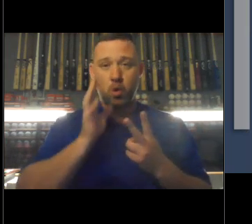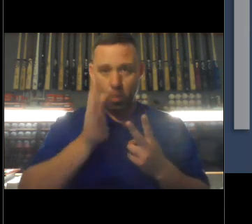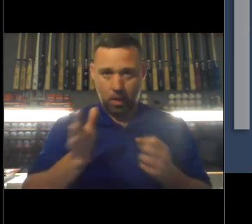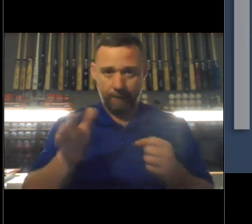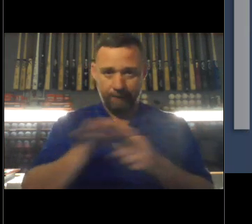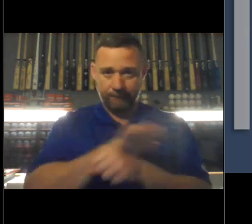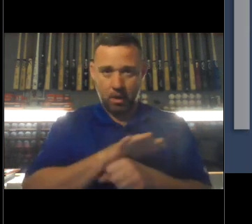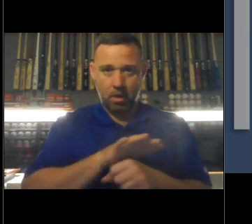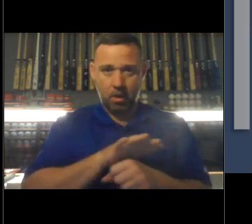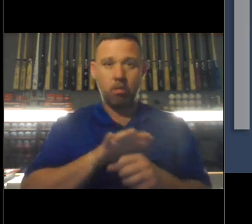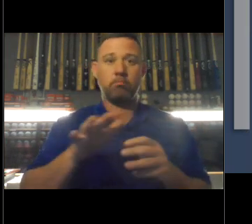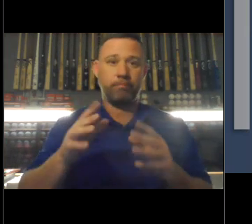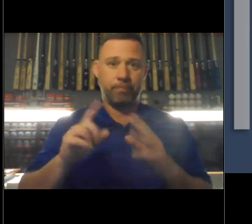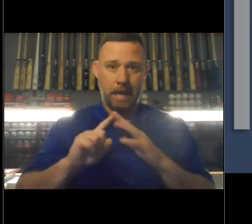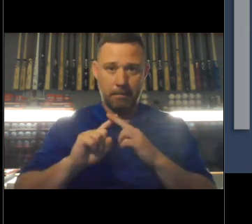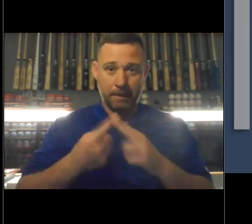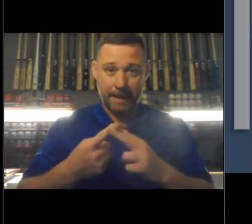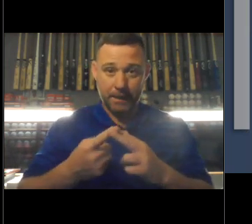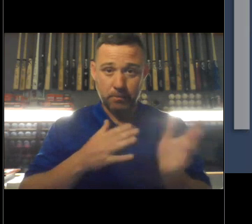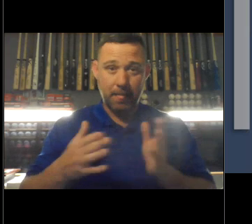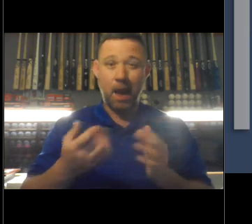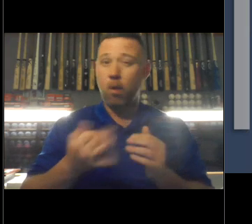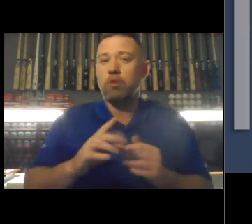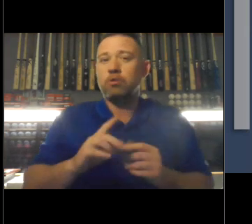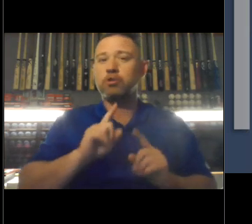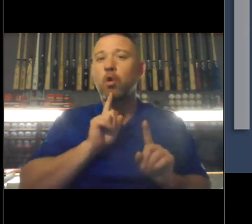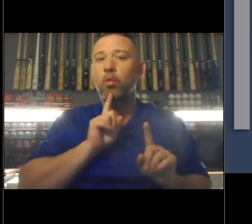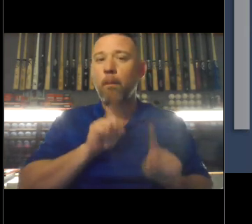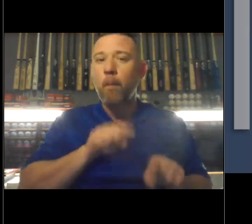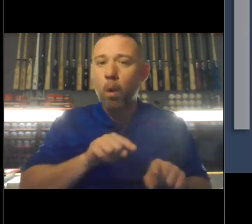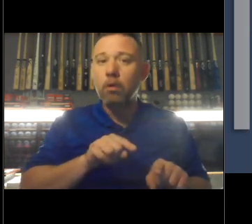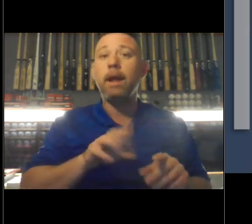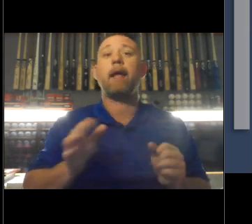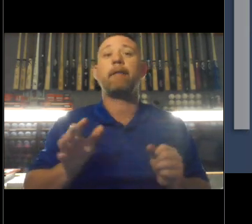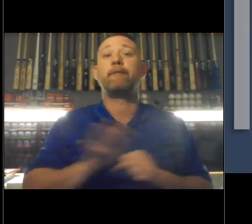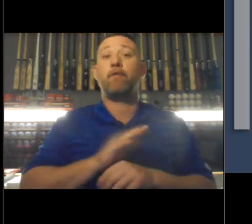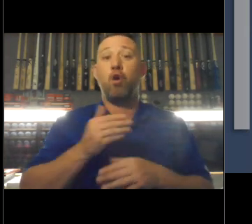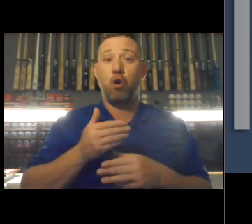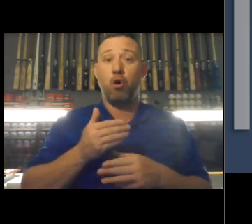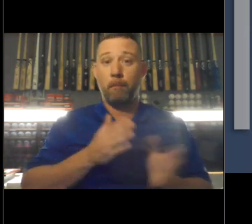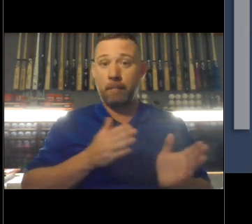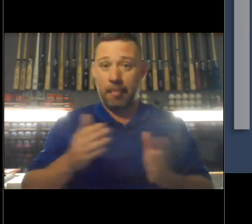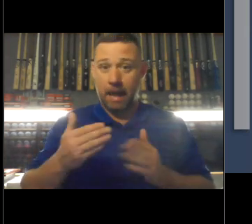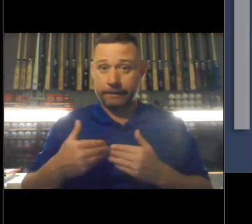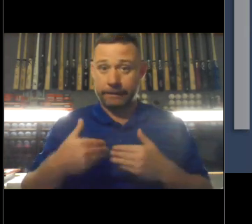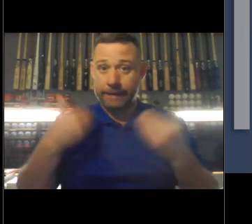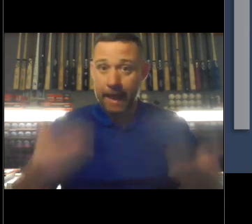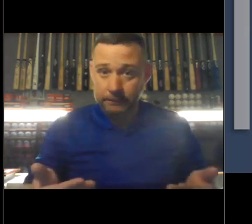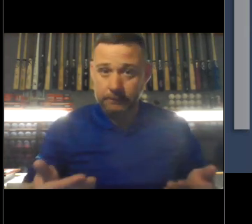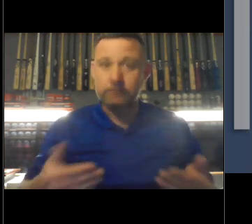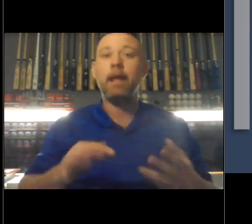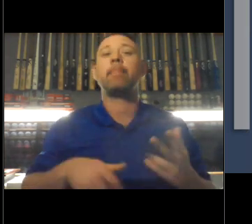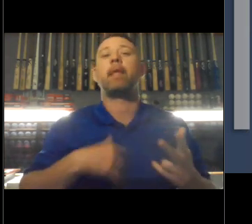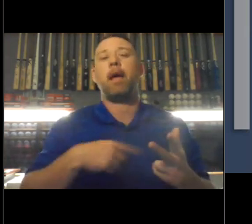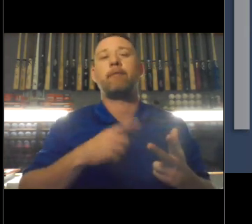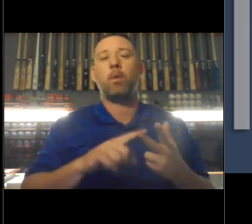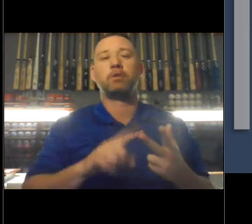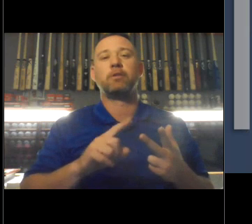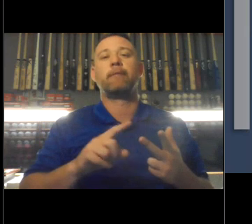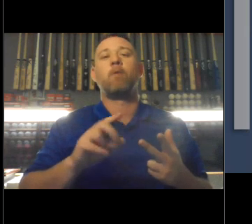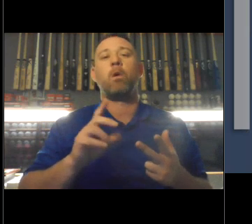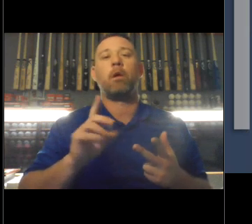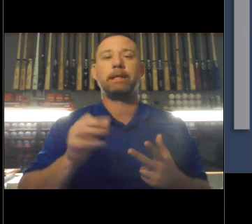full implementation plan, or is this just a report and the full plan, it's coming next? And then I have a question in regards to the dashboard.